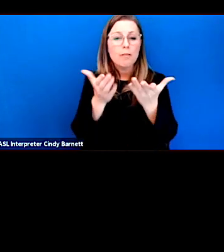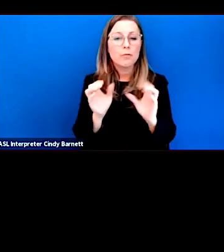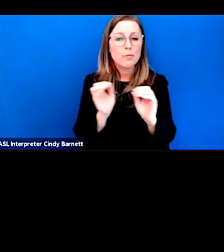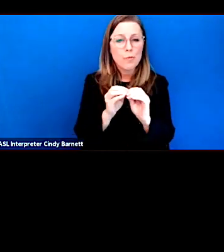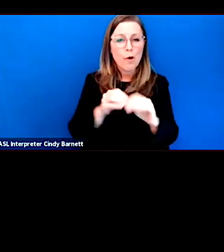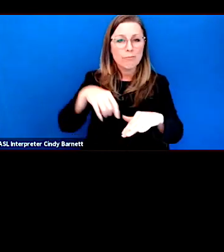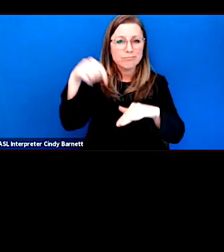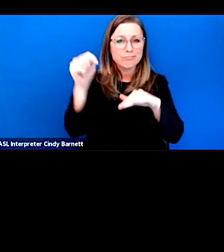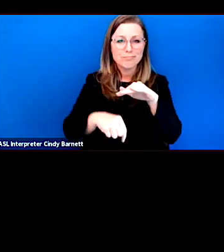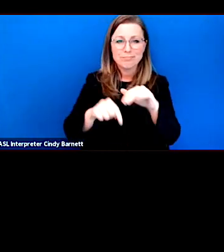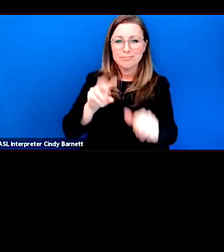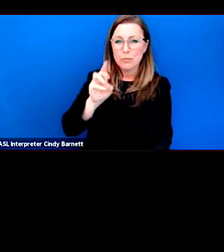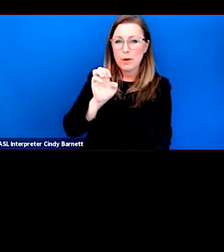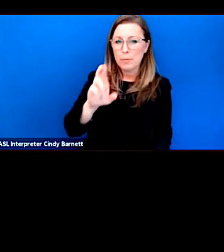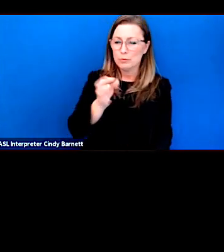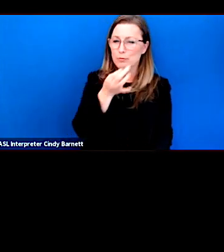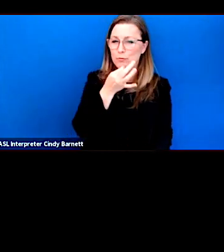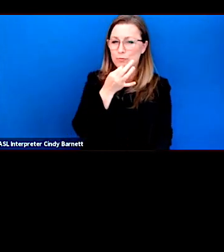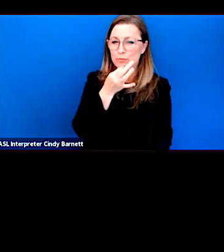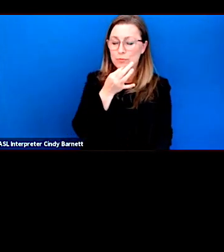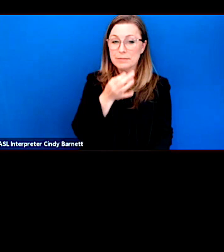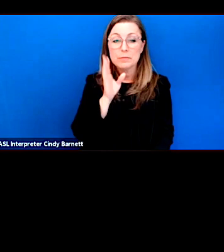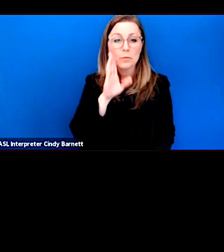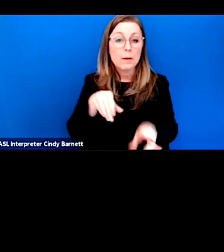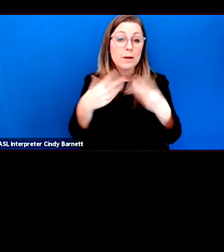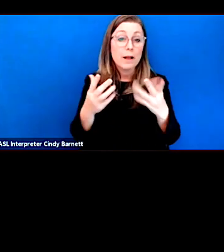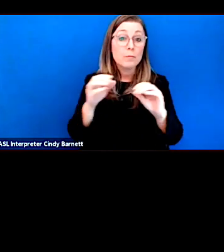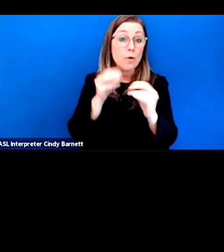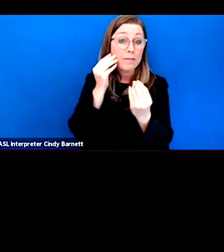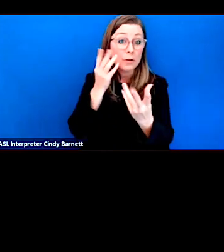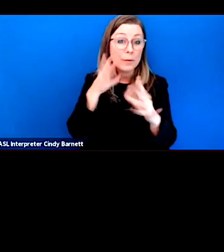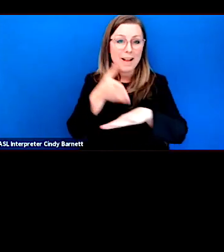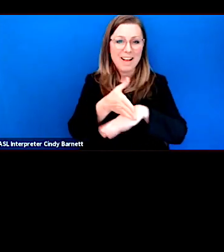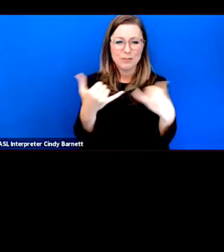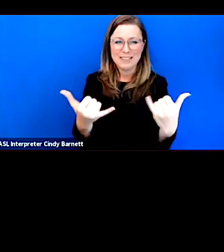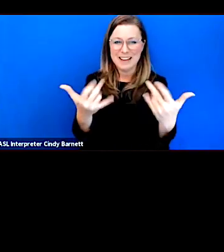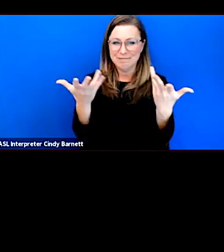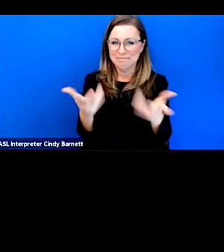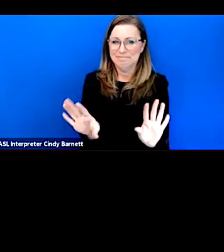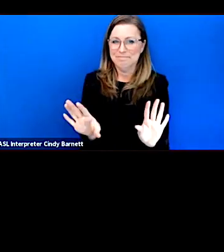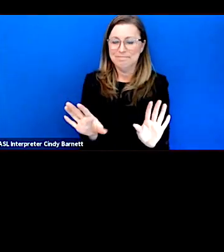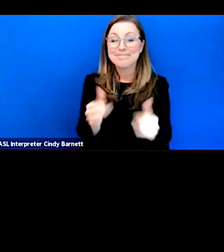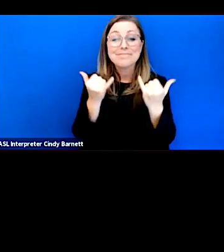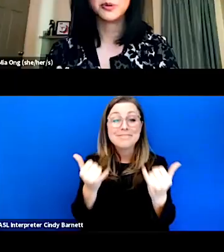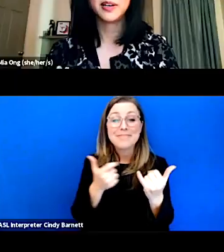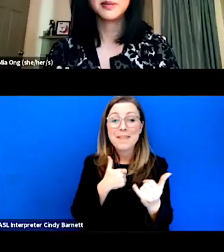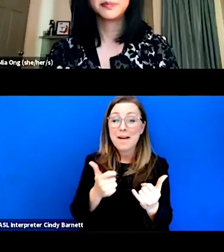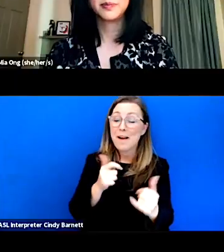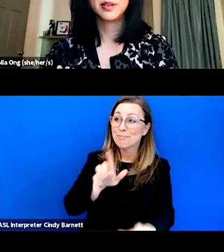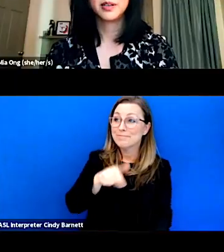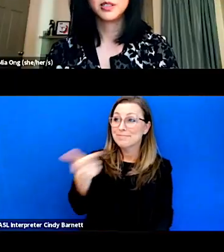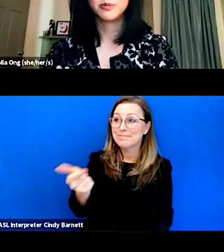soon. Information will be provided at the end of today's webinar. I will now call on my colleague